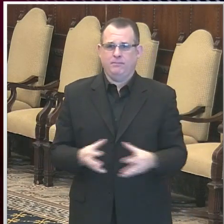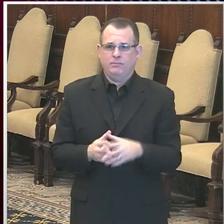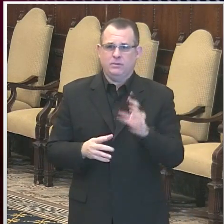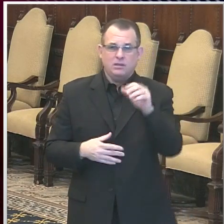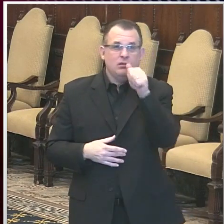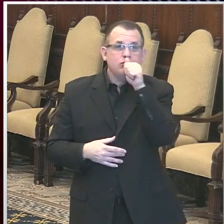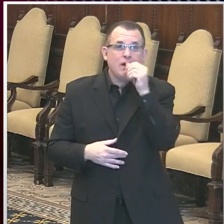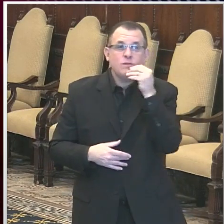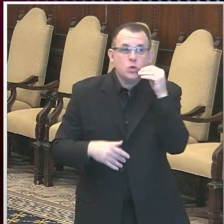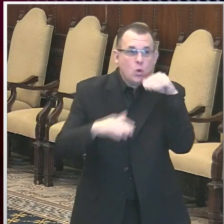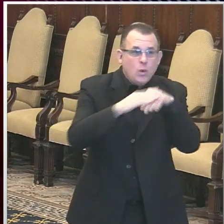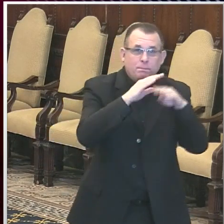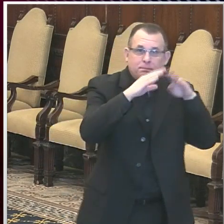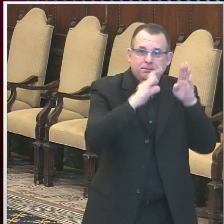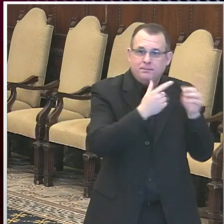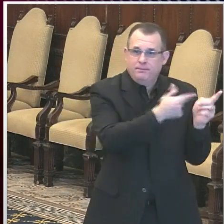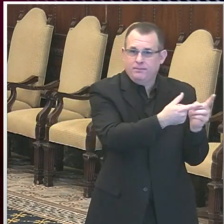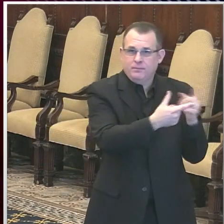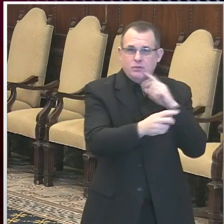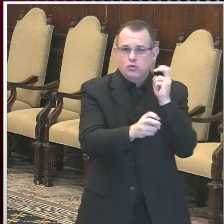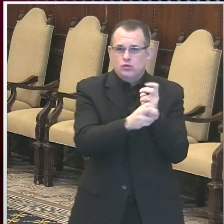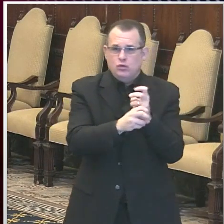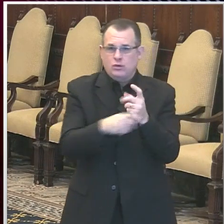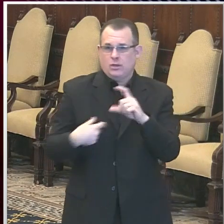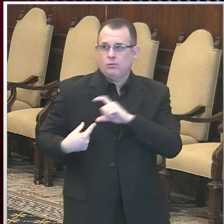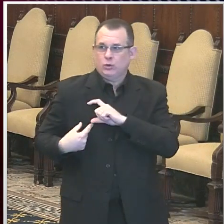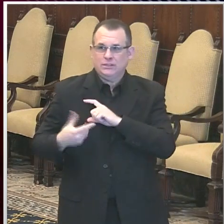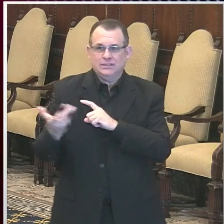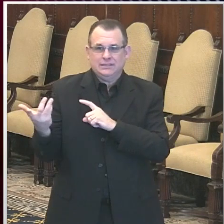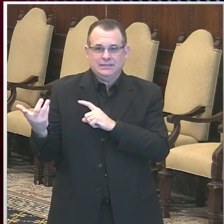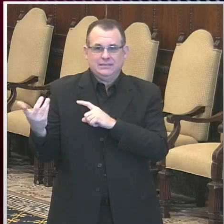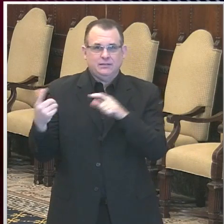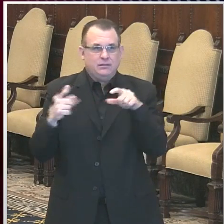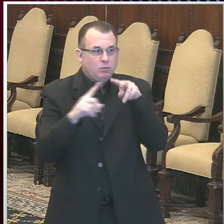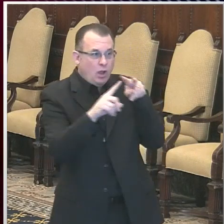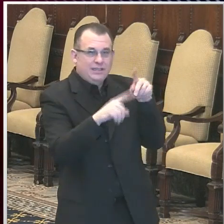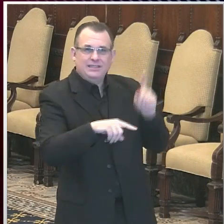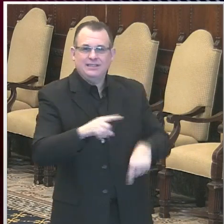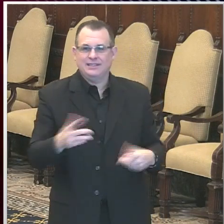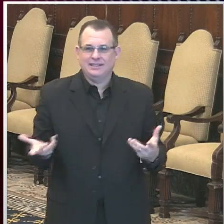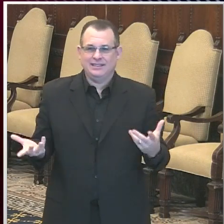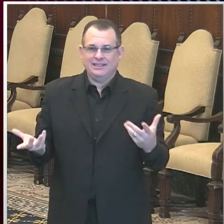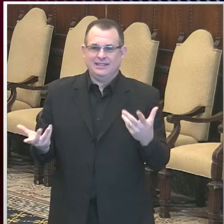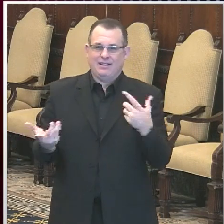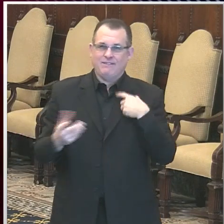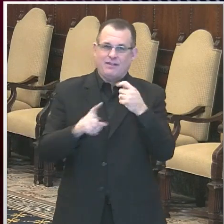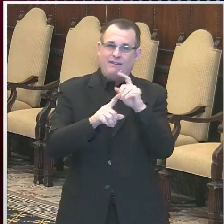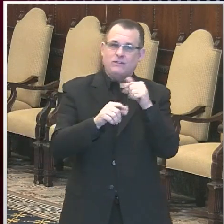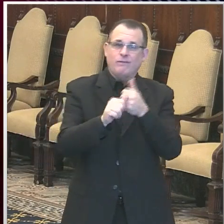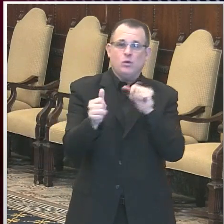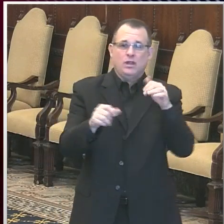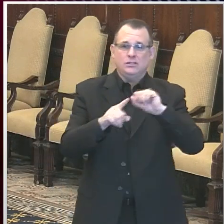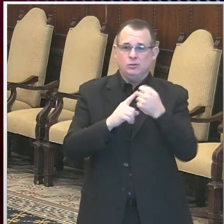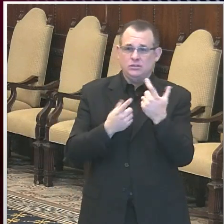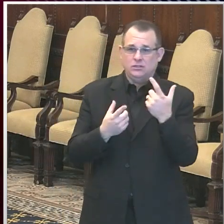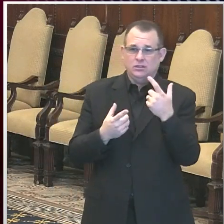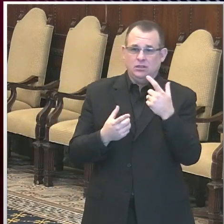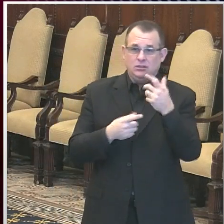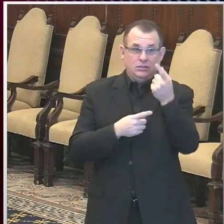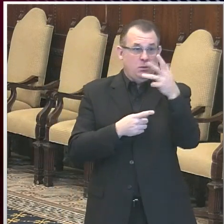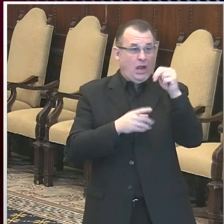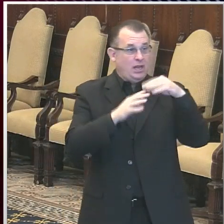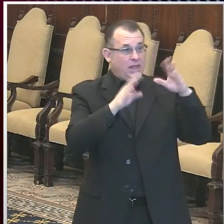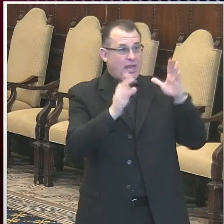residence, it's very difficult for the police to police that situation when someone has a gun in their house and apparently